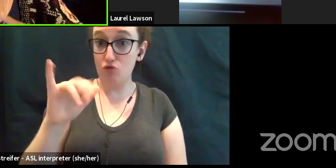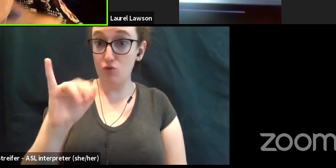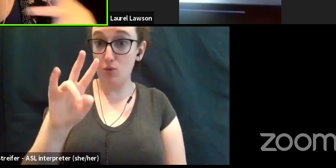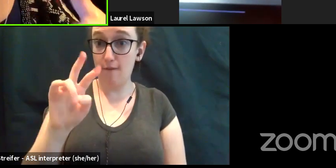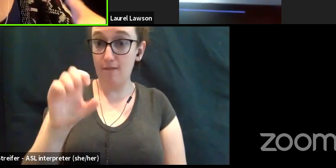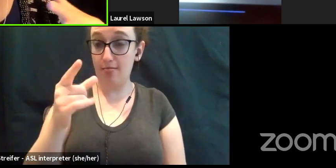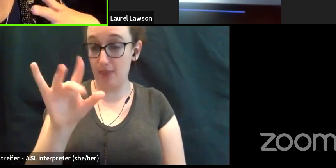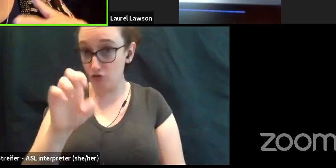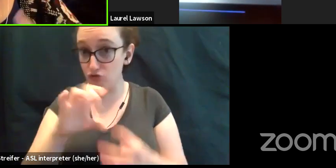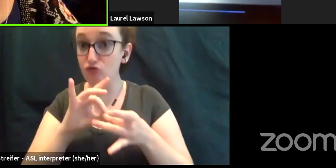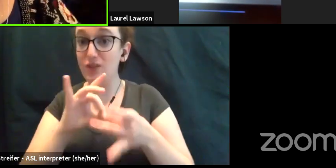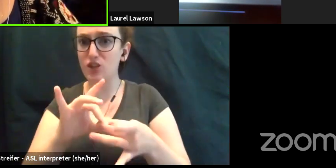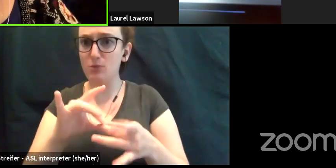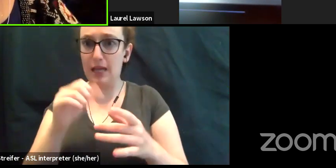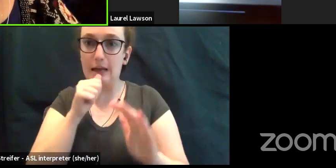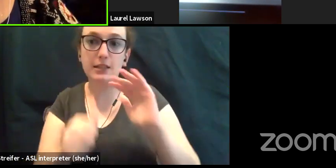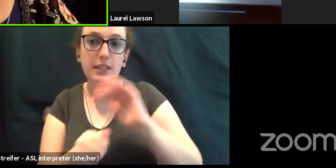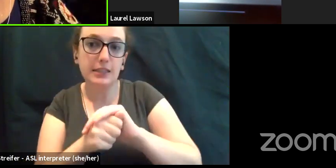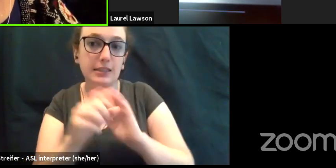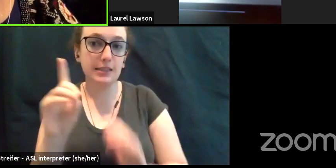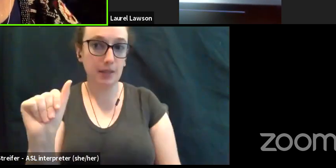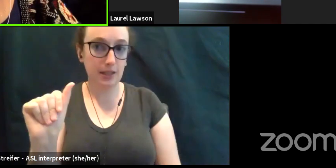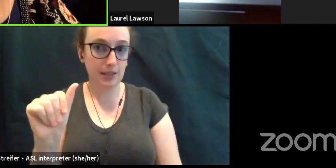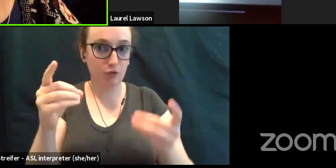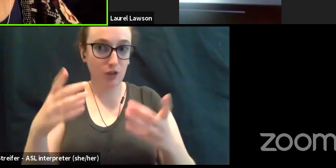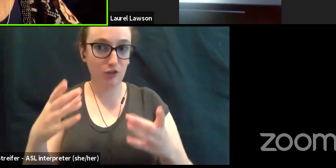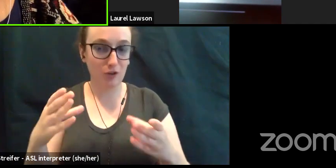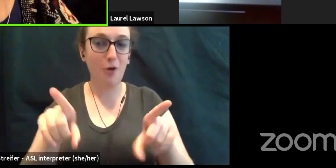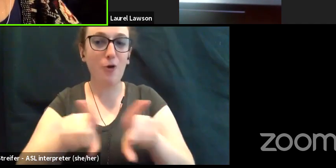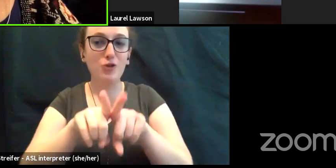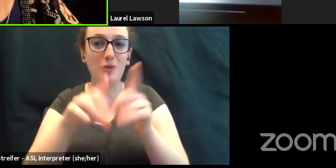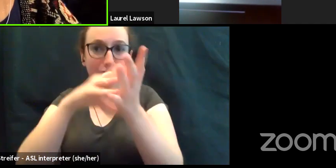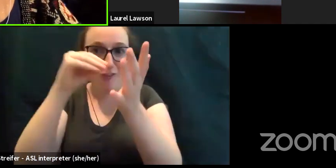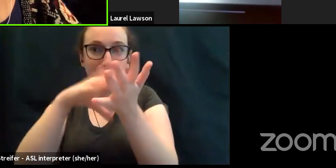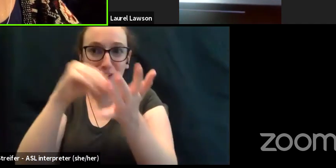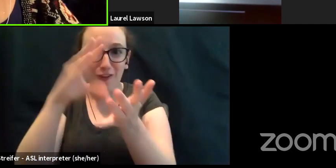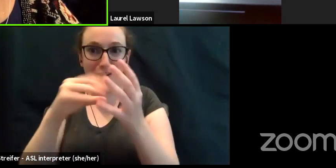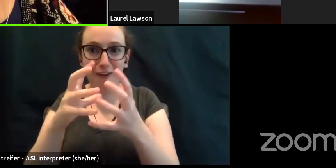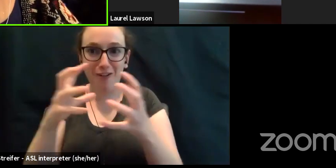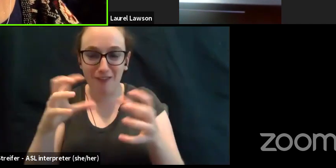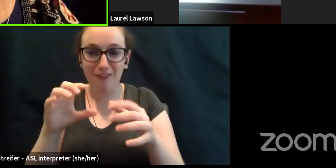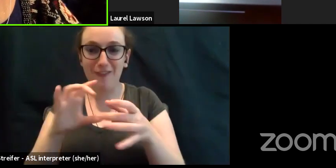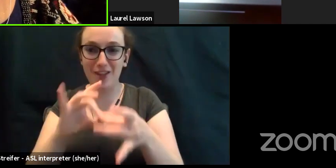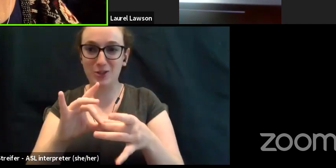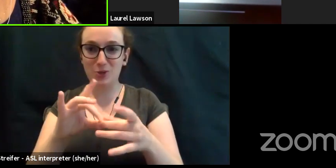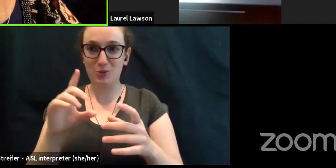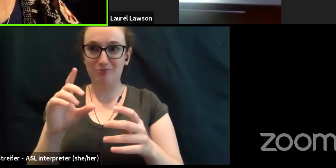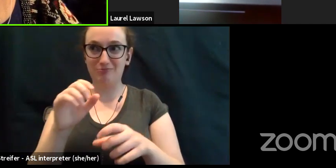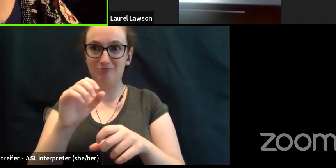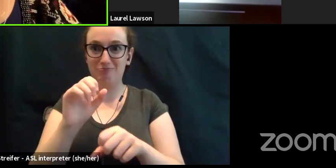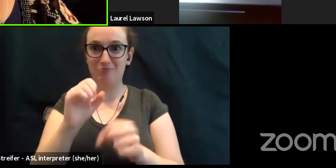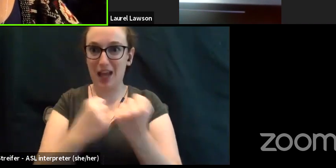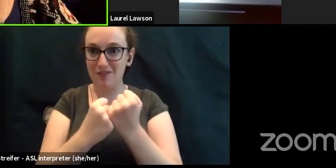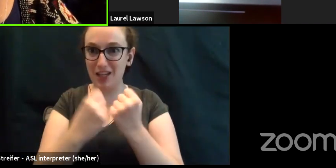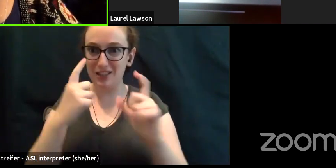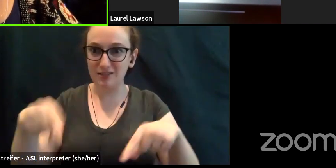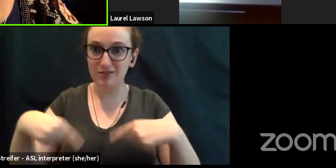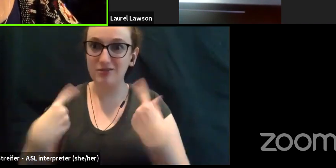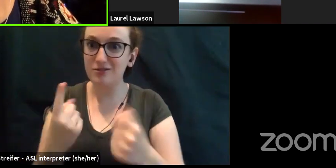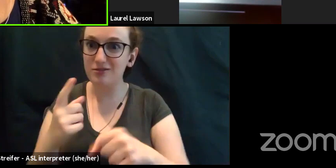to a lot of the activists who have been doing this work for decades. So what advice do you have for